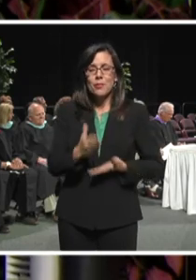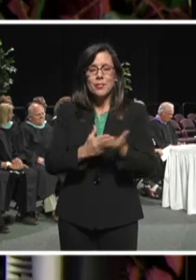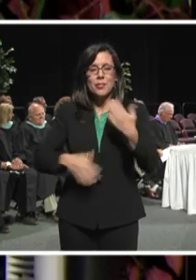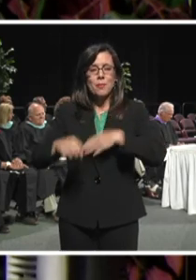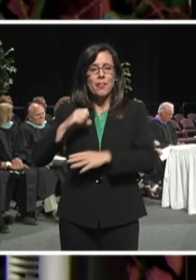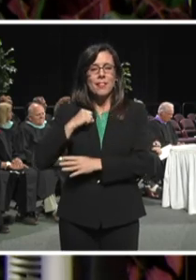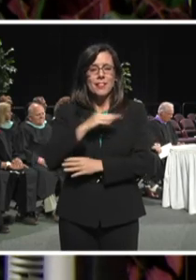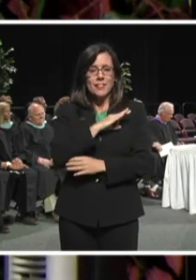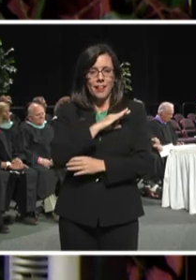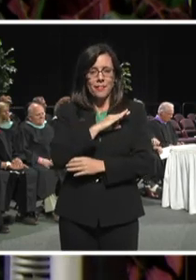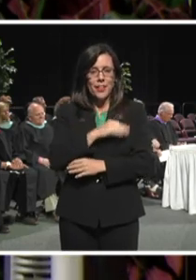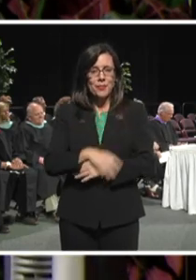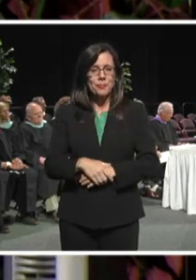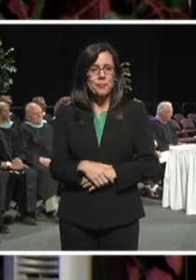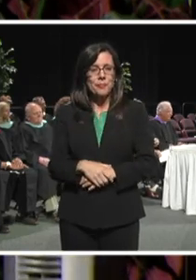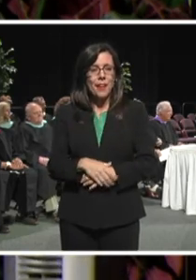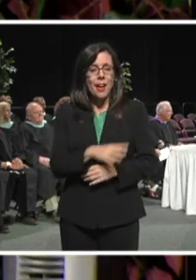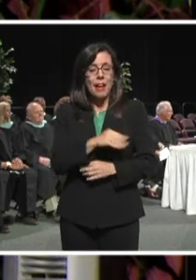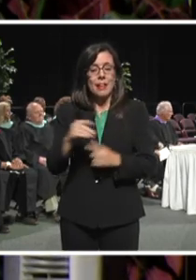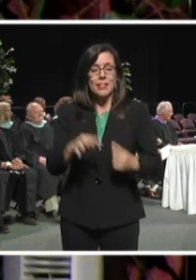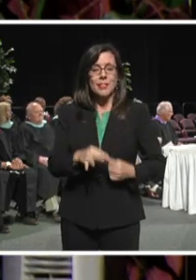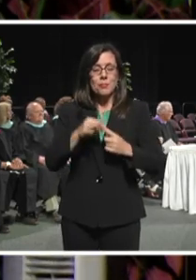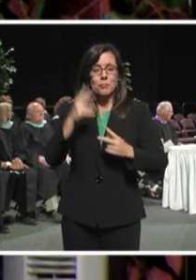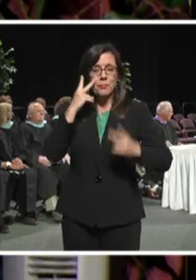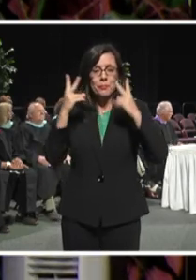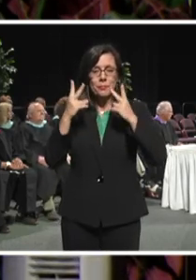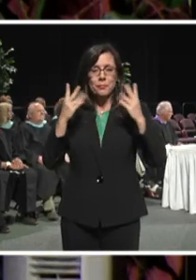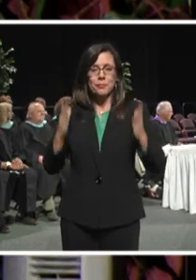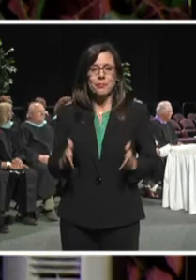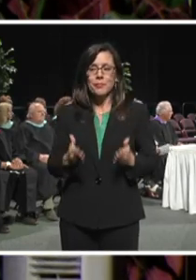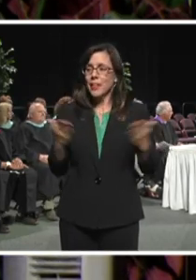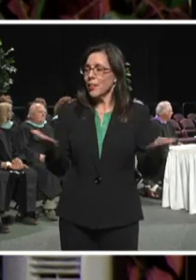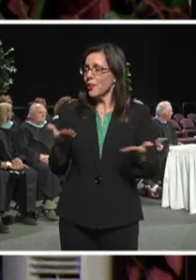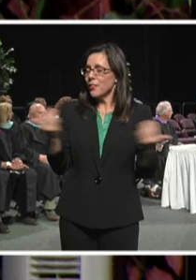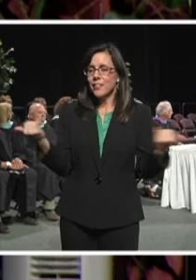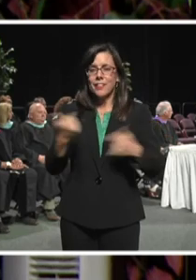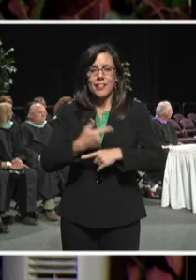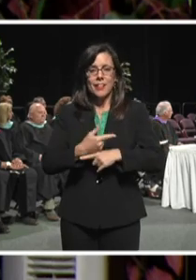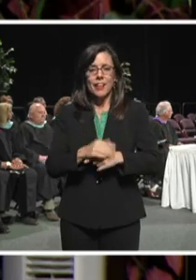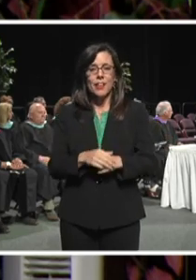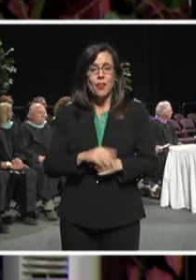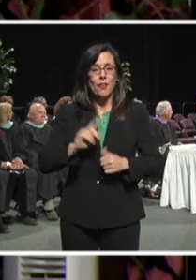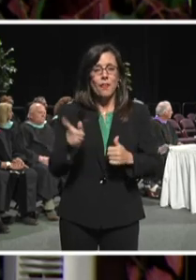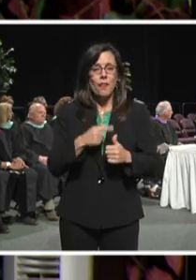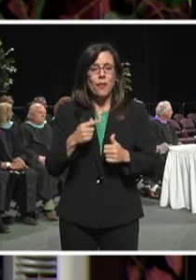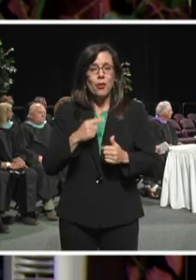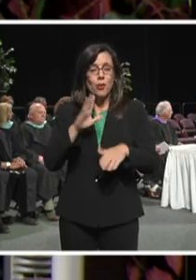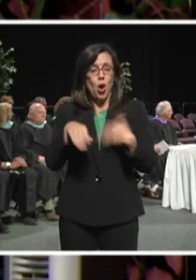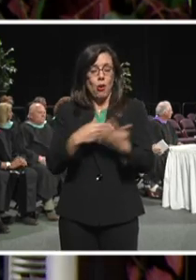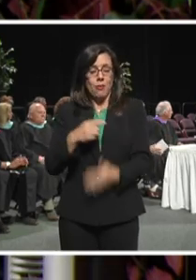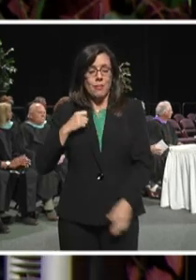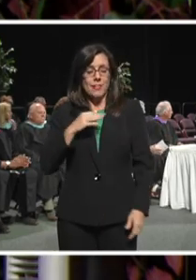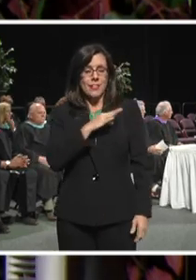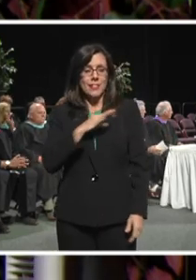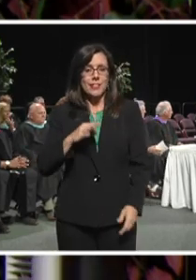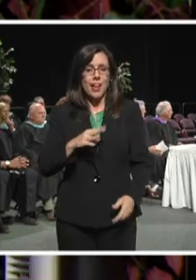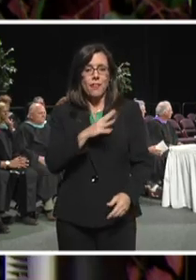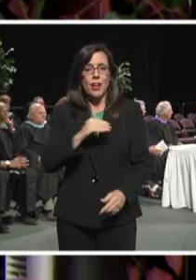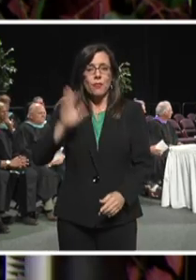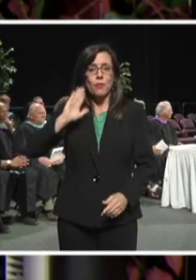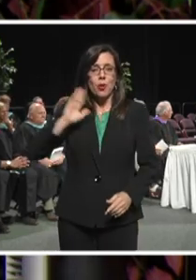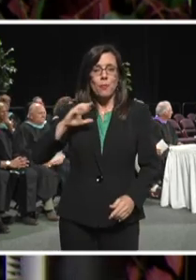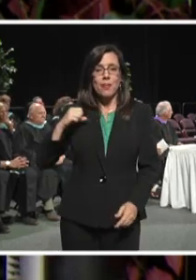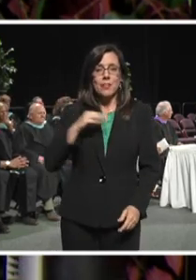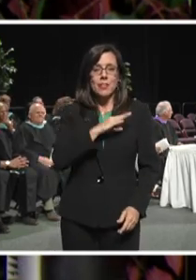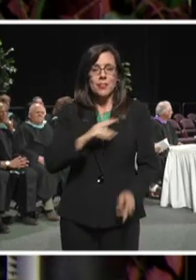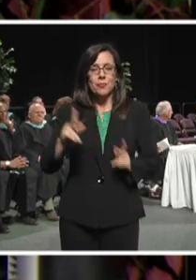staff members and special guests here with us today. First, would all the staff members and ex-staff members in